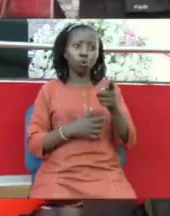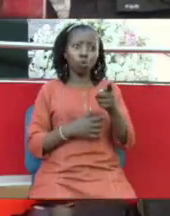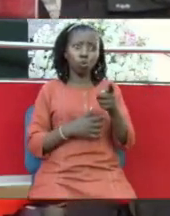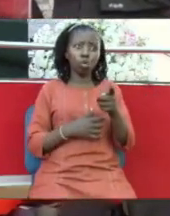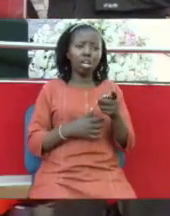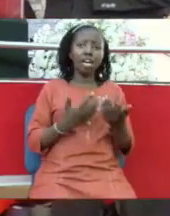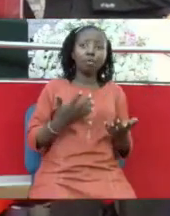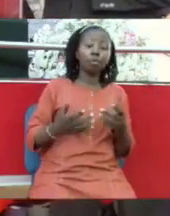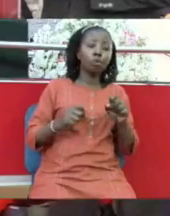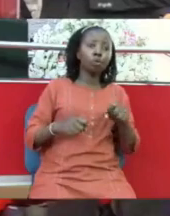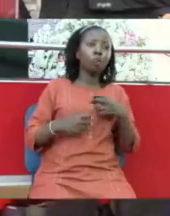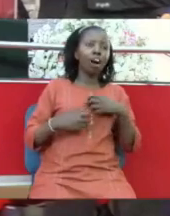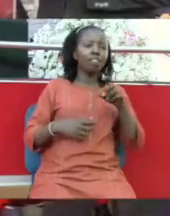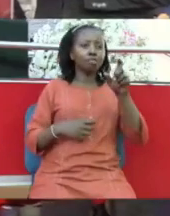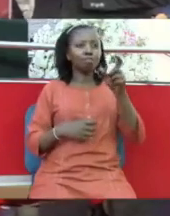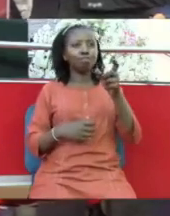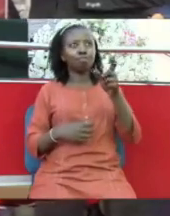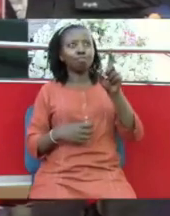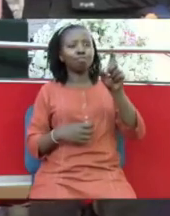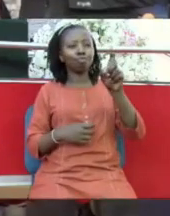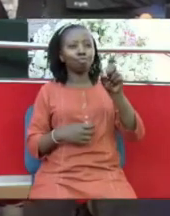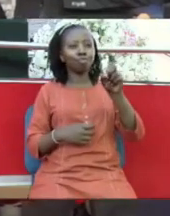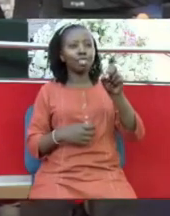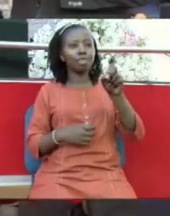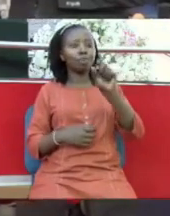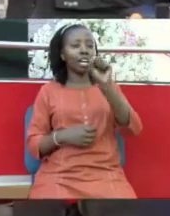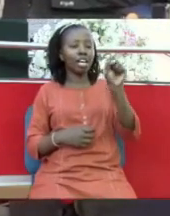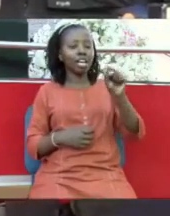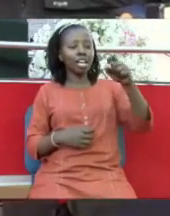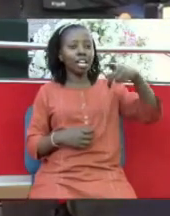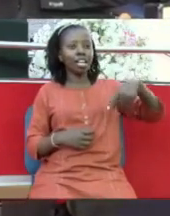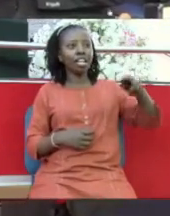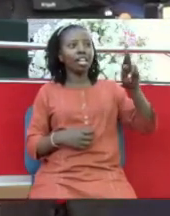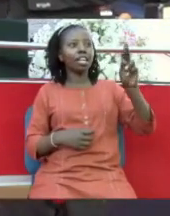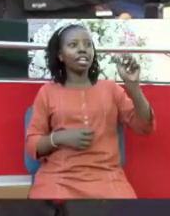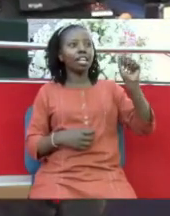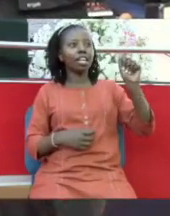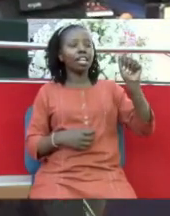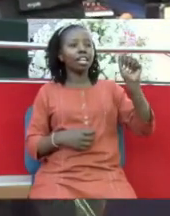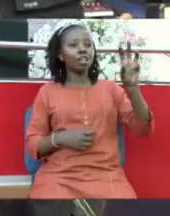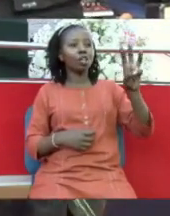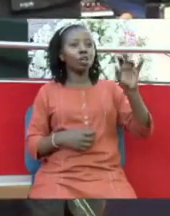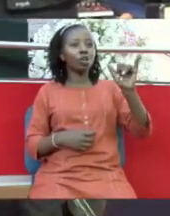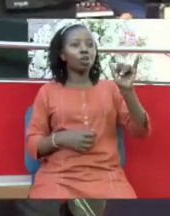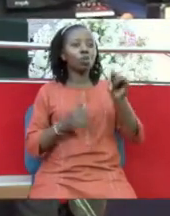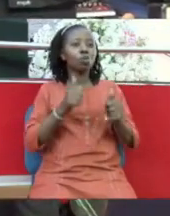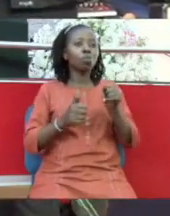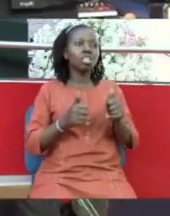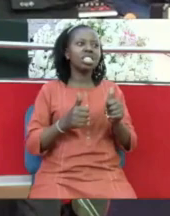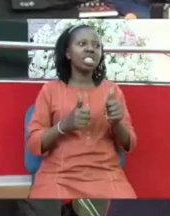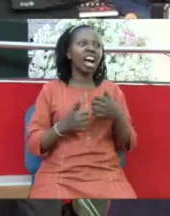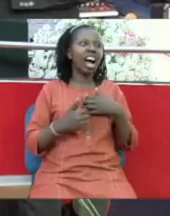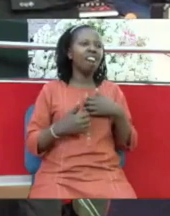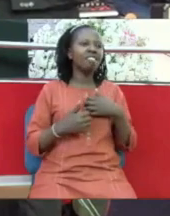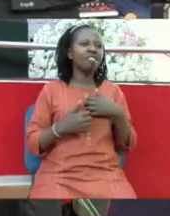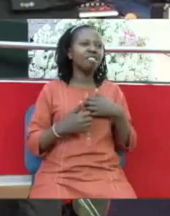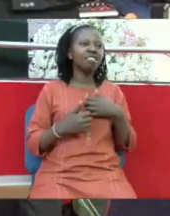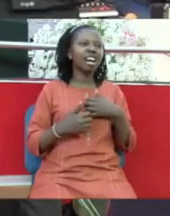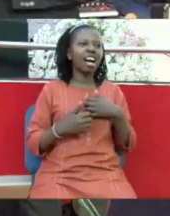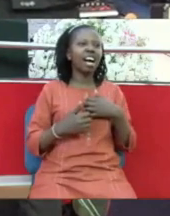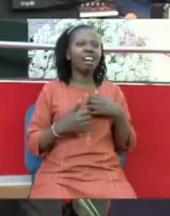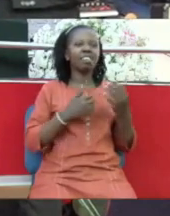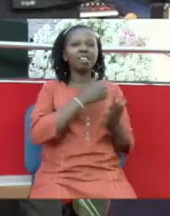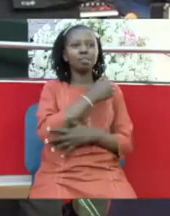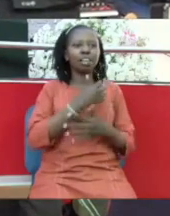spray he sprays on you and you are blinded. Amen. It might have a torch. Yes, and two sets